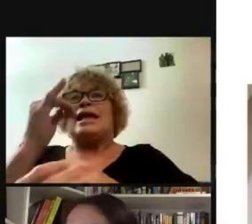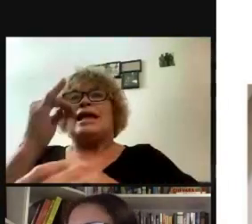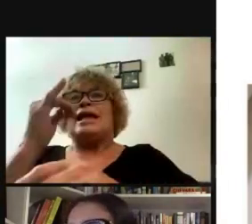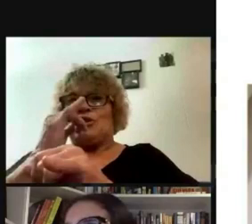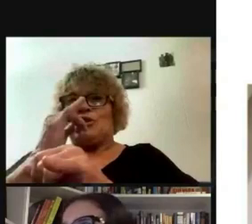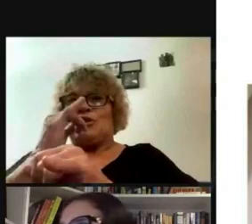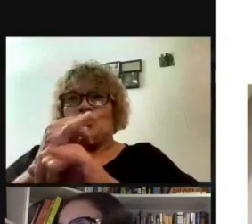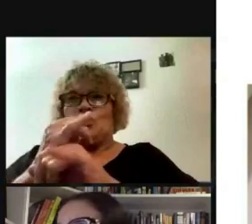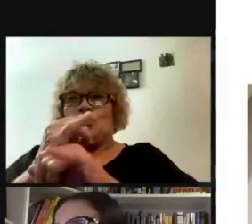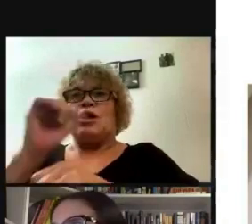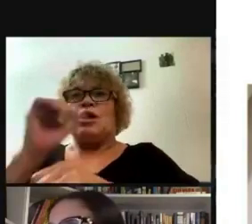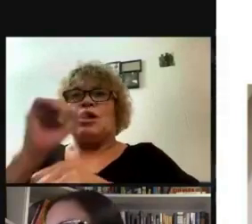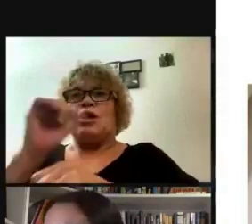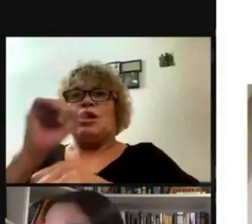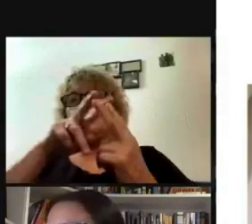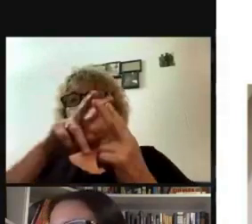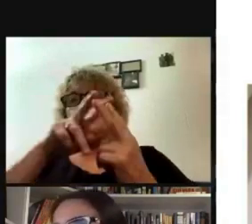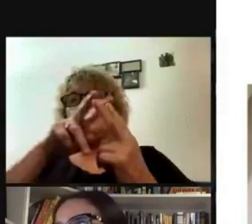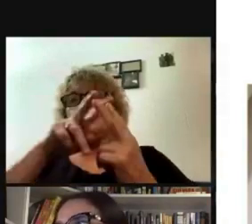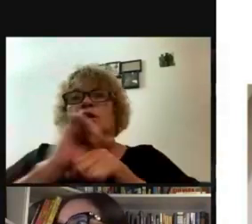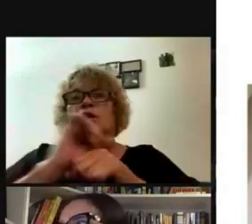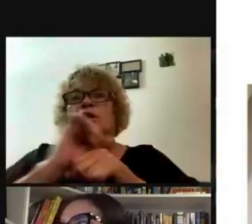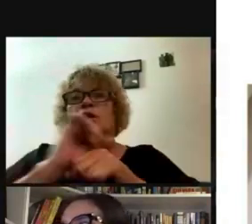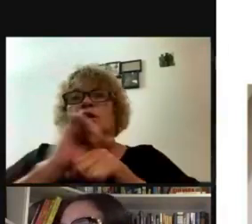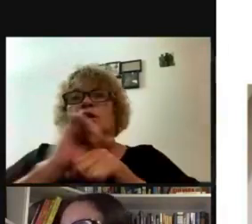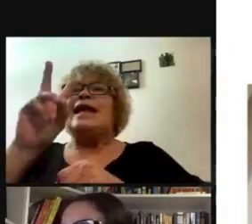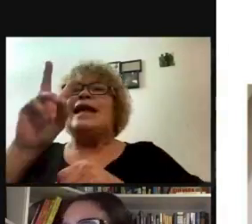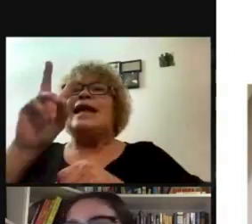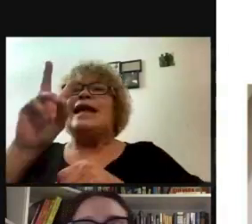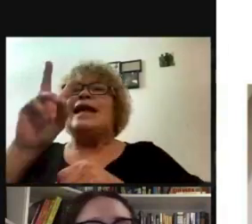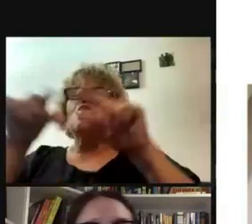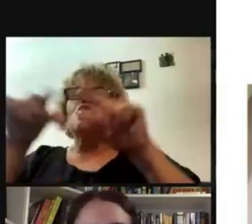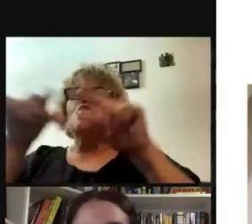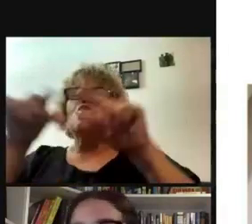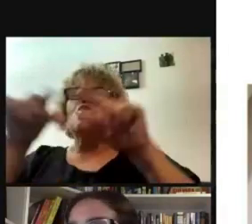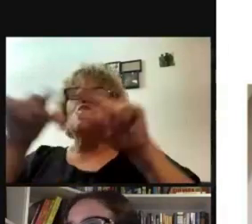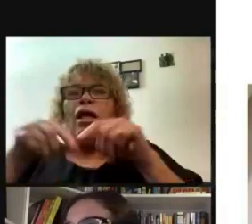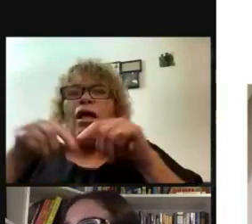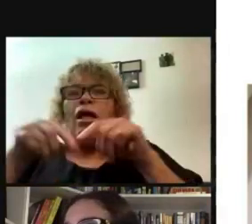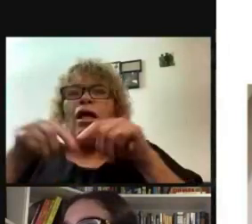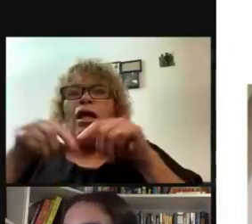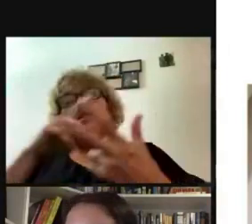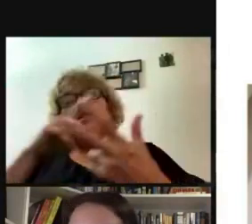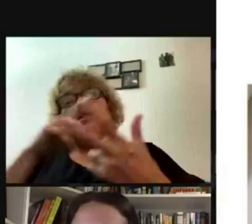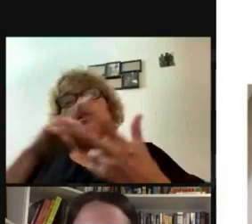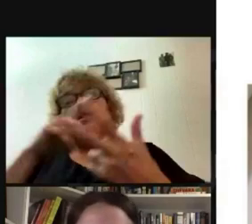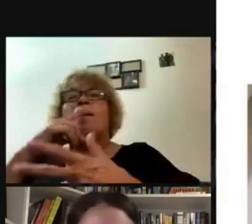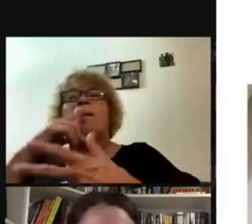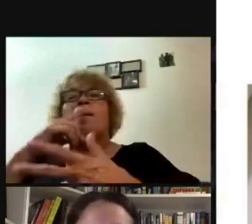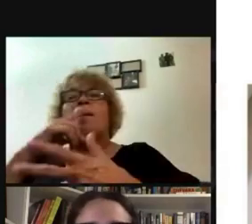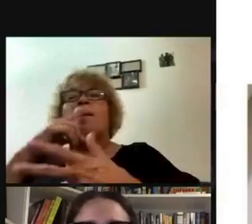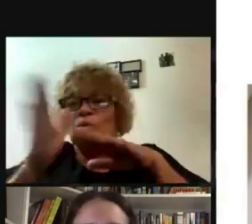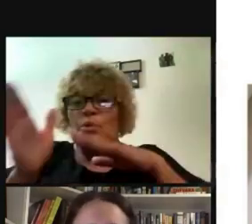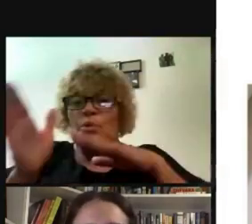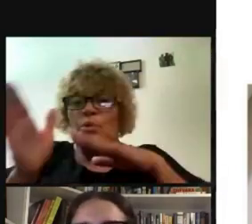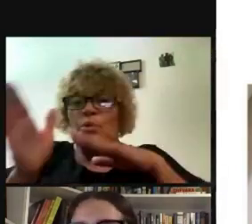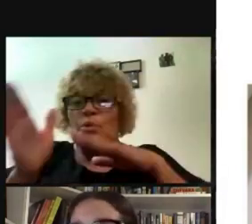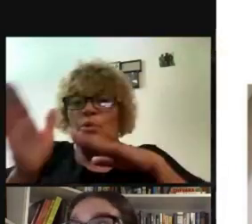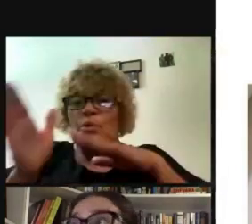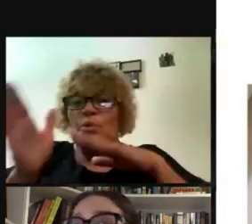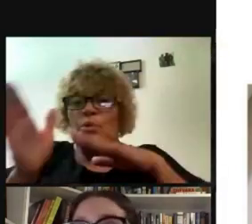So two of them were working in the vegetable garden. One of them was sweeping the floor in a sewing room. And